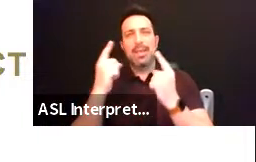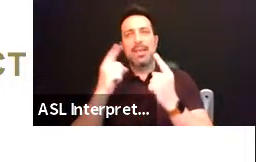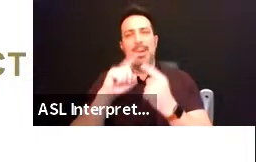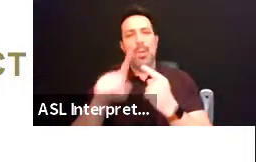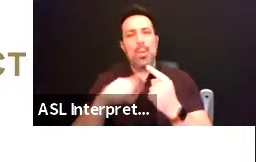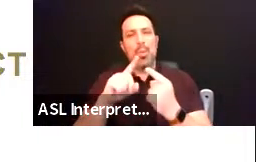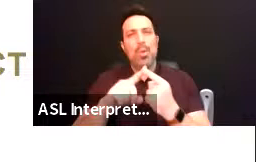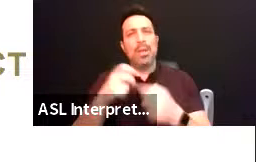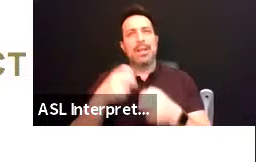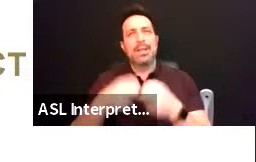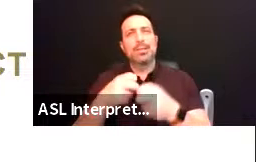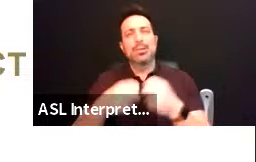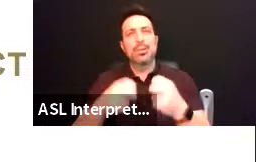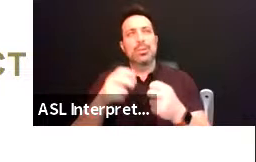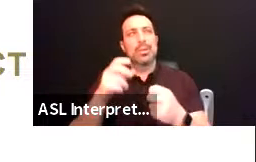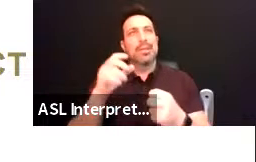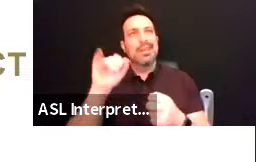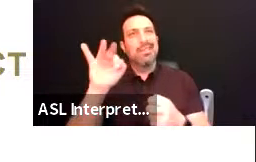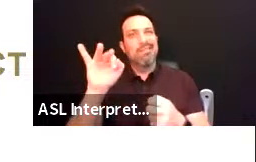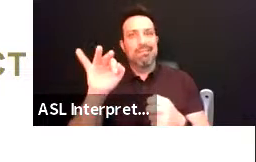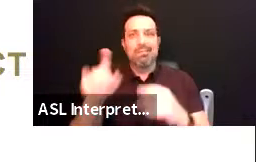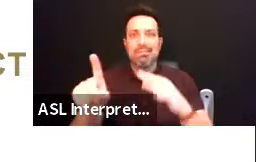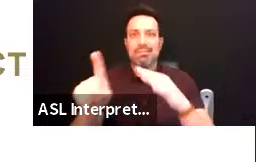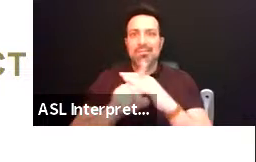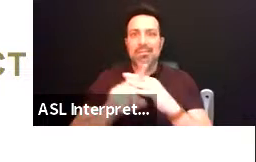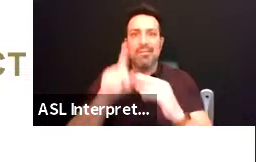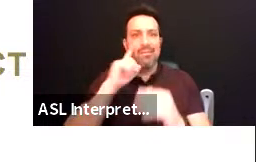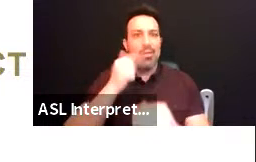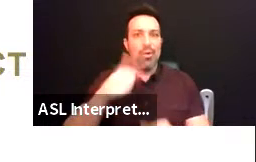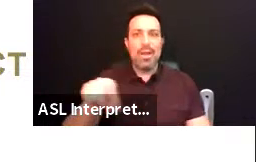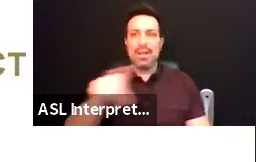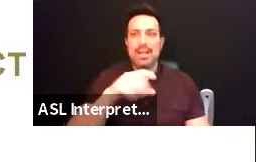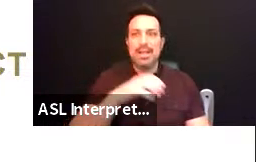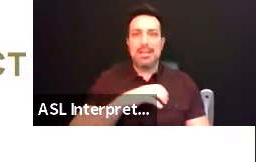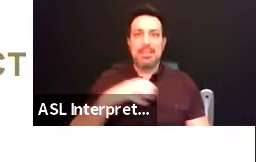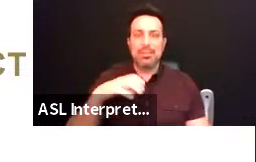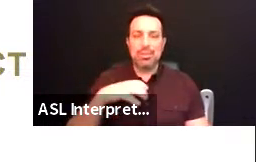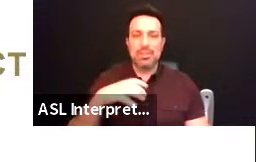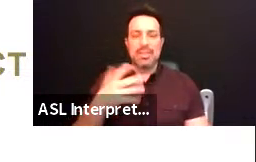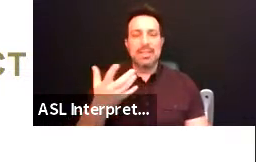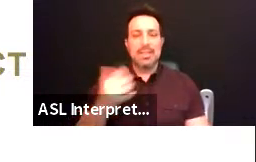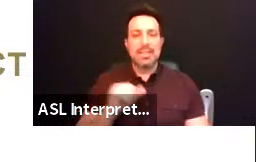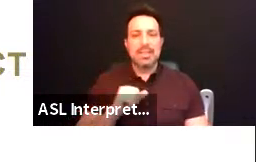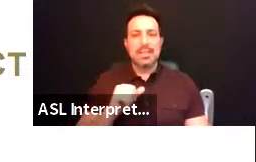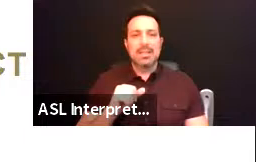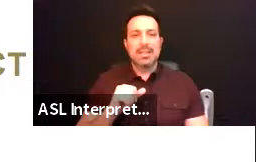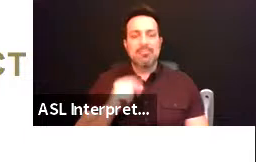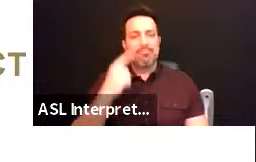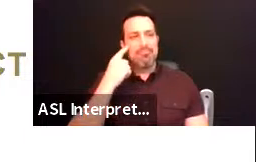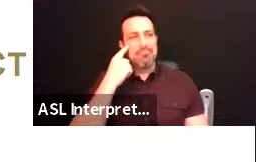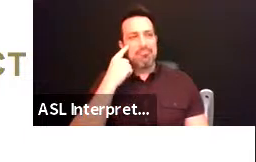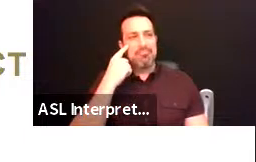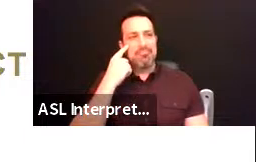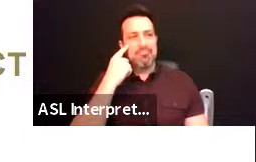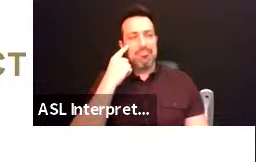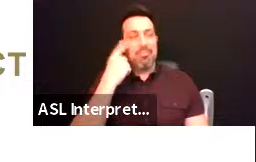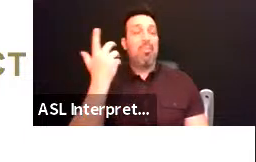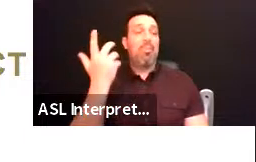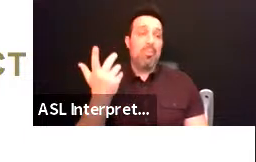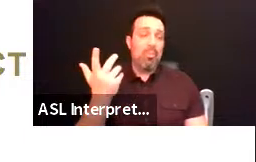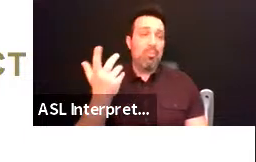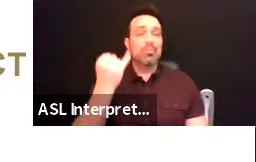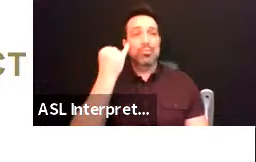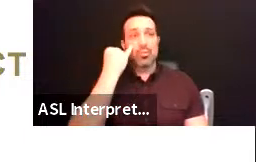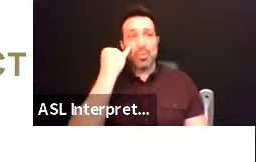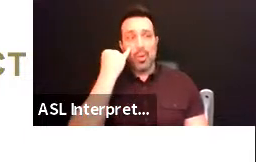would an issue maybe ever come up for any member of this commission? And just kind of thinking in my head, I thought, well,